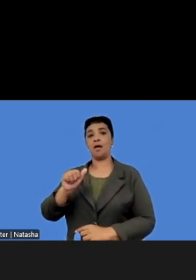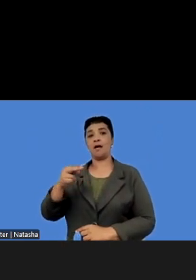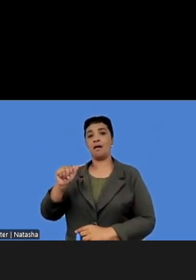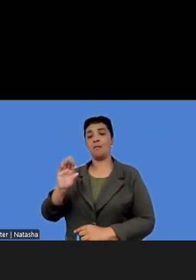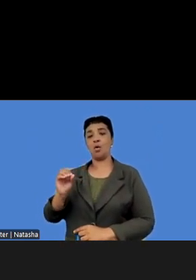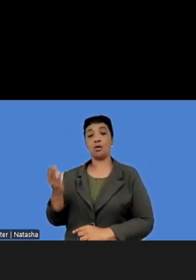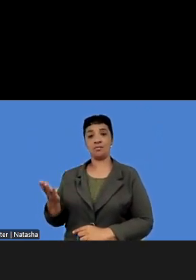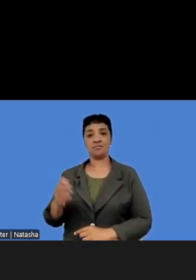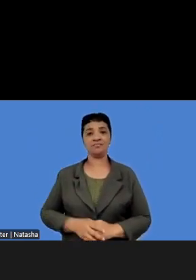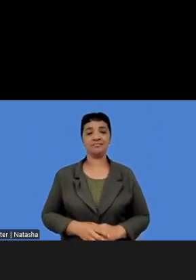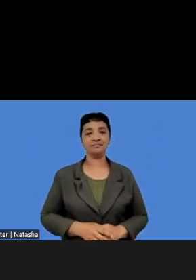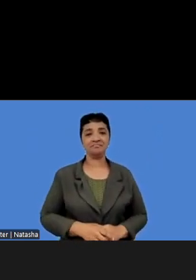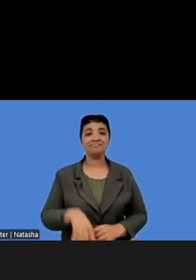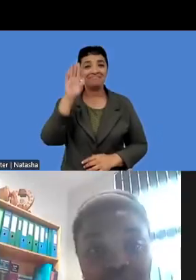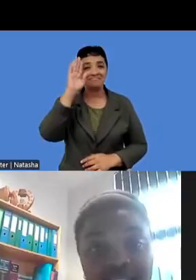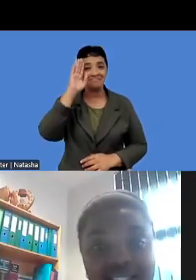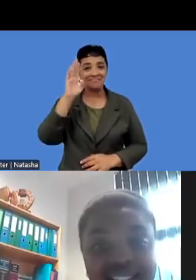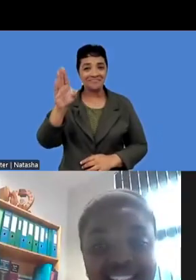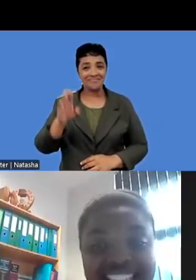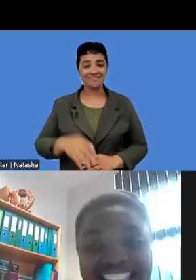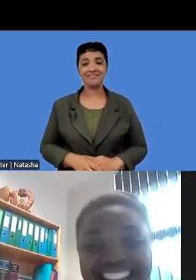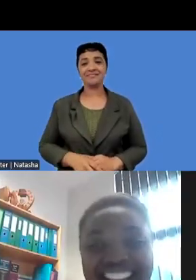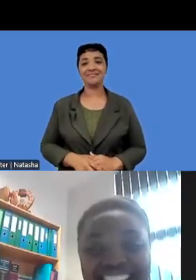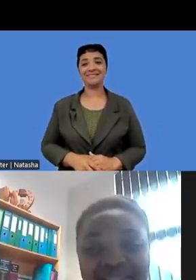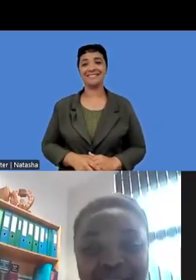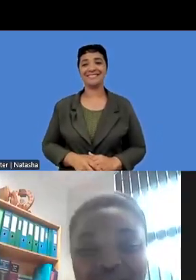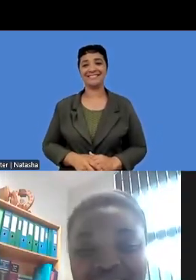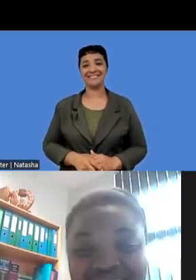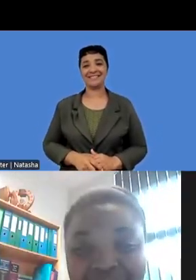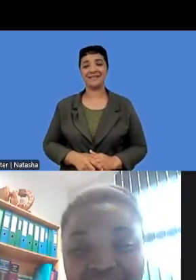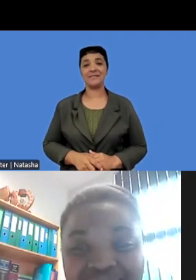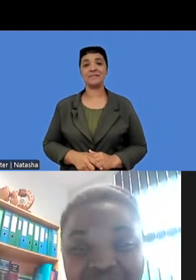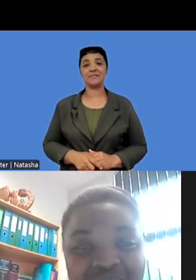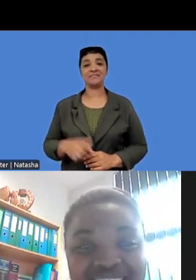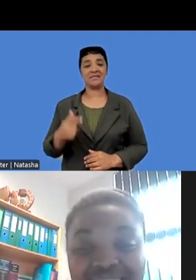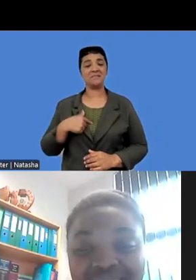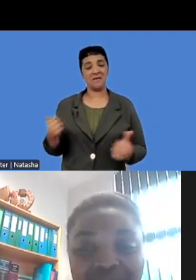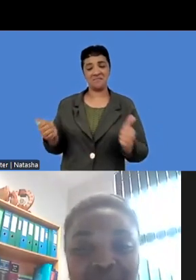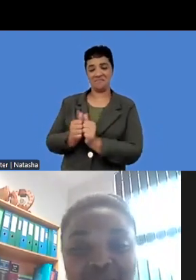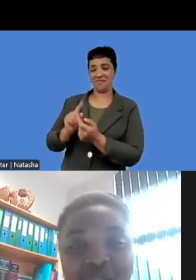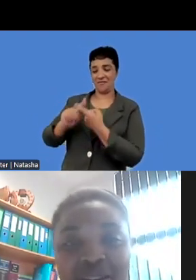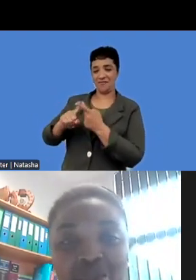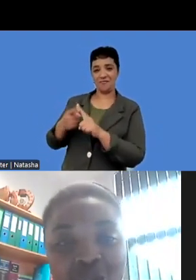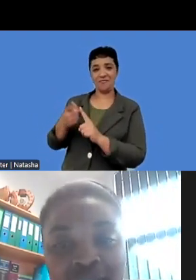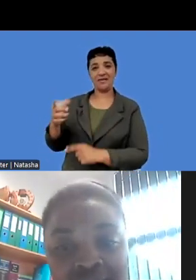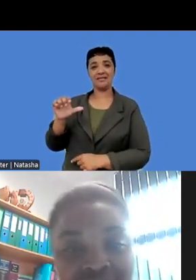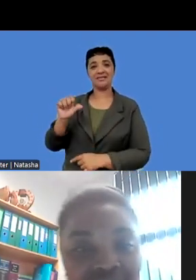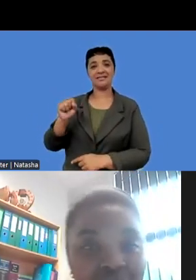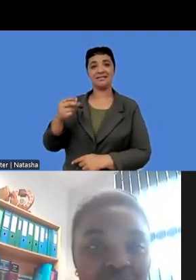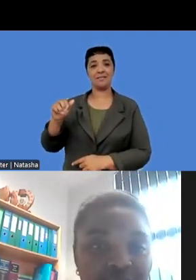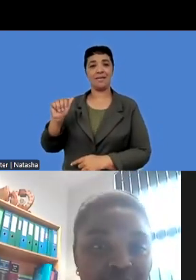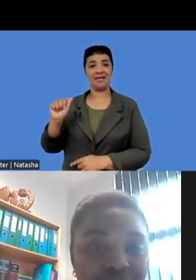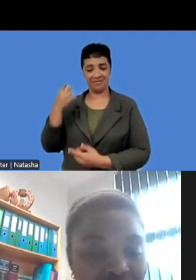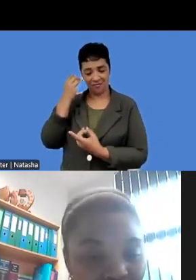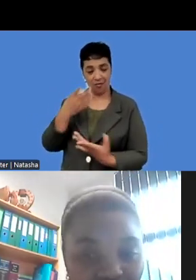Good afternoon, everyone. So as as my good friend Sabiha has already said, my name is Moyahabo Toka. I